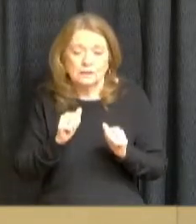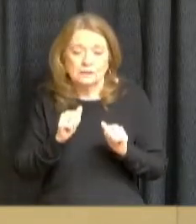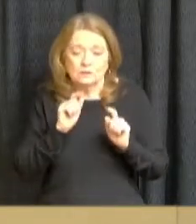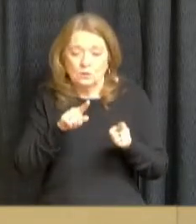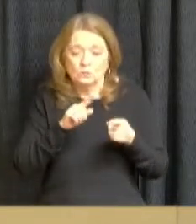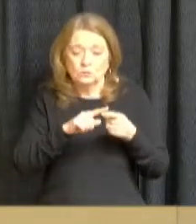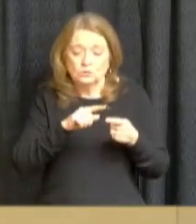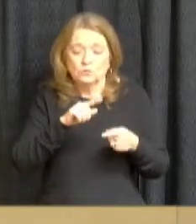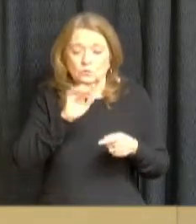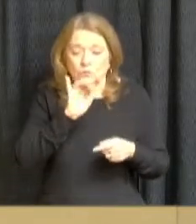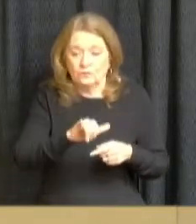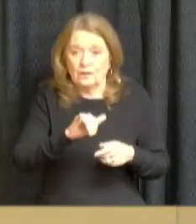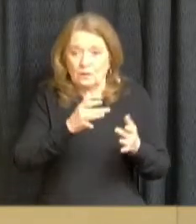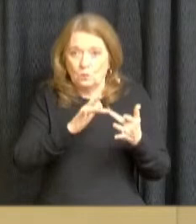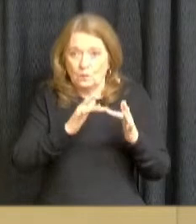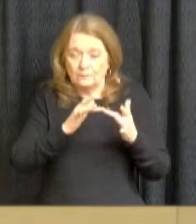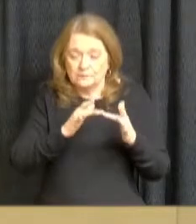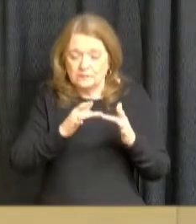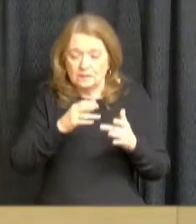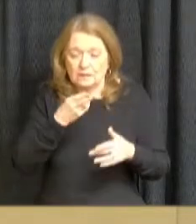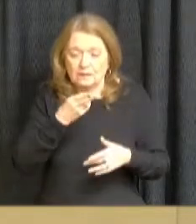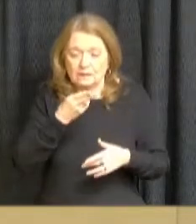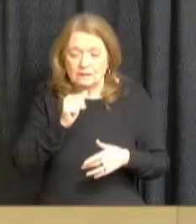for Humanity website at